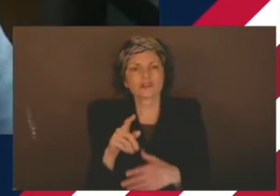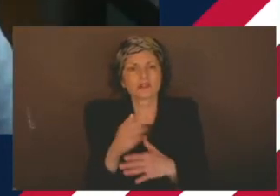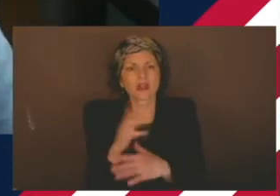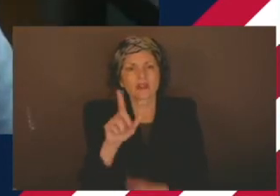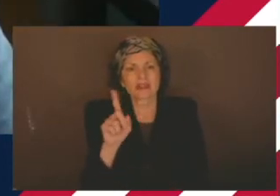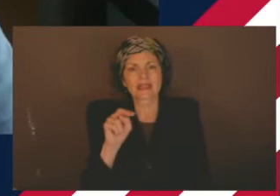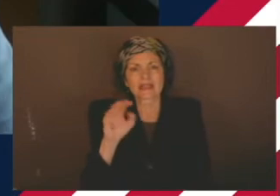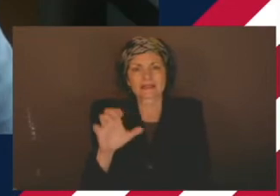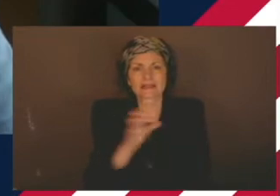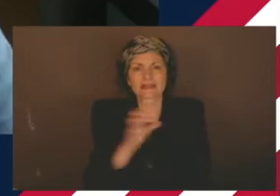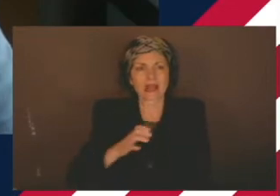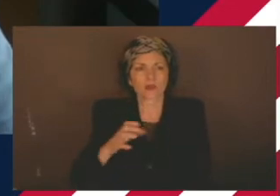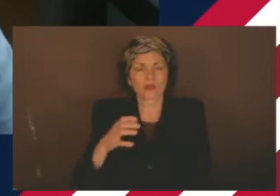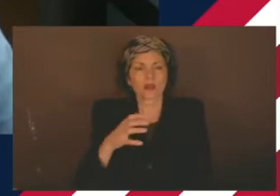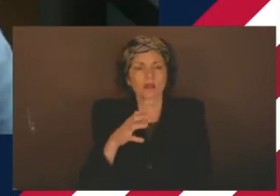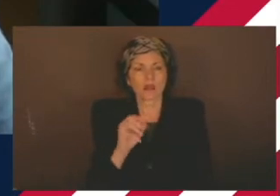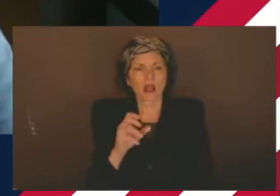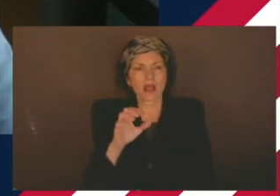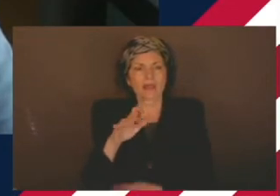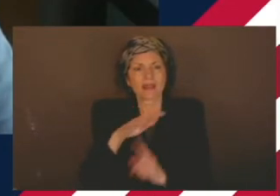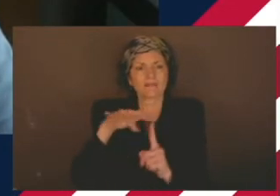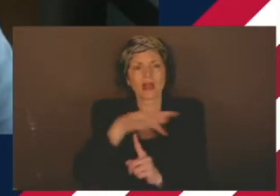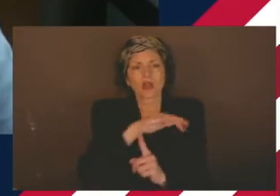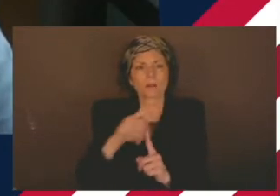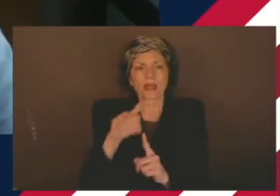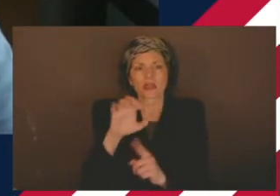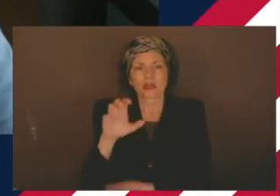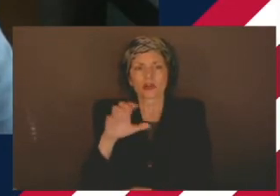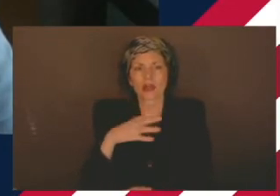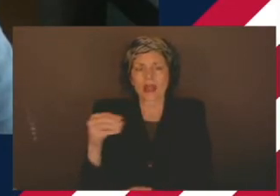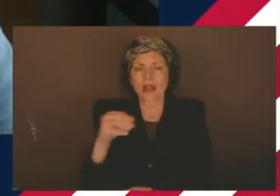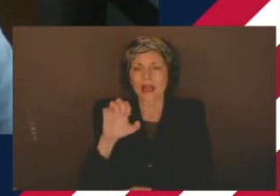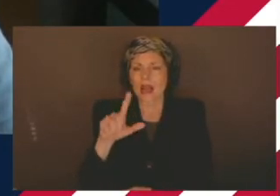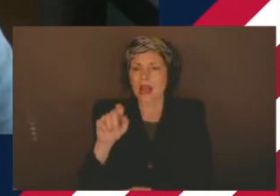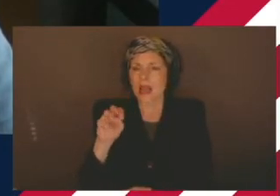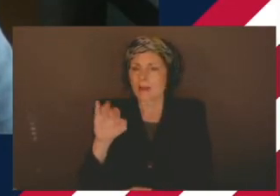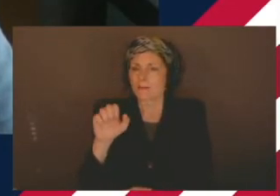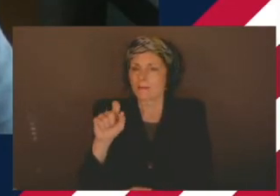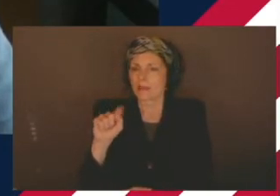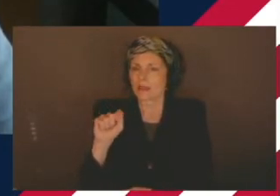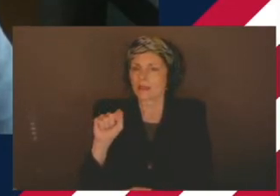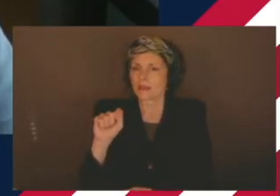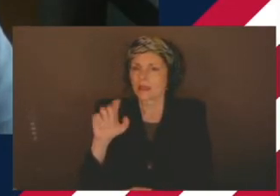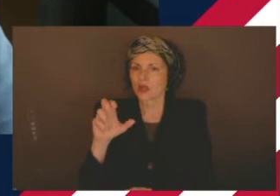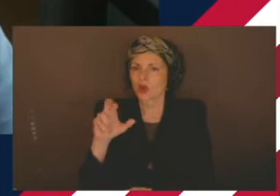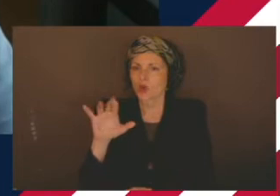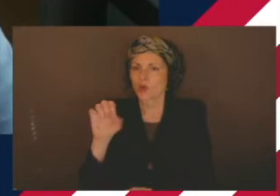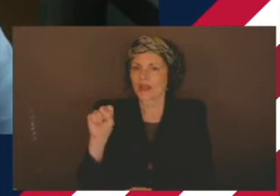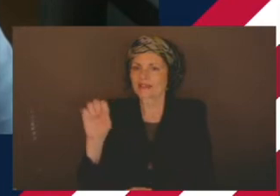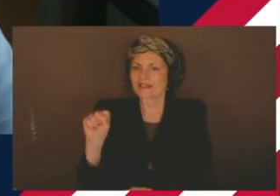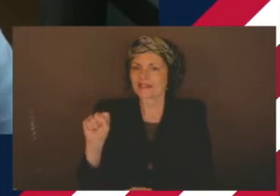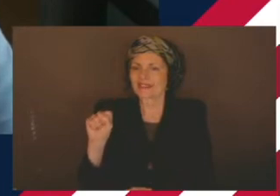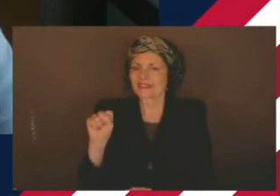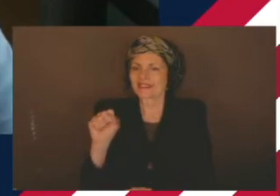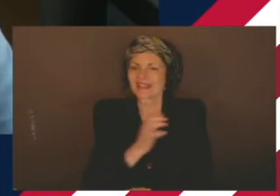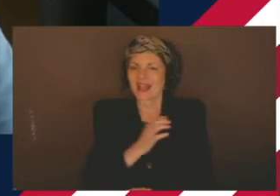I'm Michelle Dietrich, DNC member and chair of the DNC Environment and Climate Crisis Council. Let's be clear, the climate crisis is here.